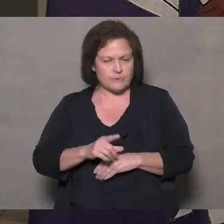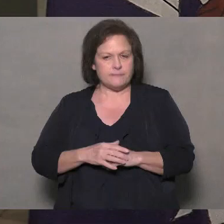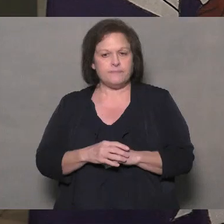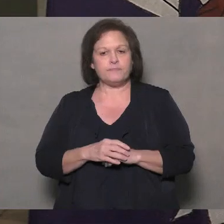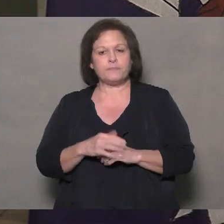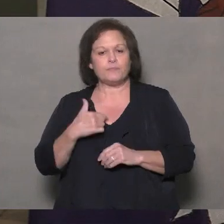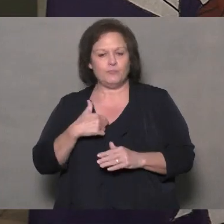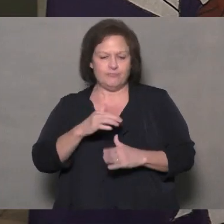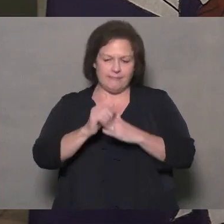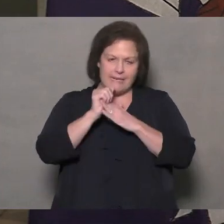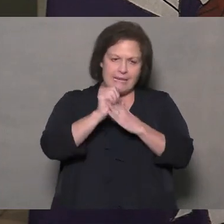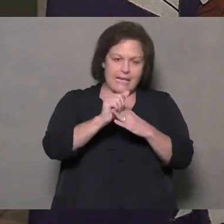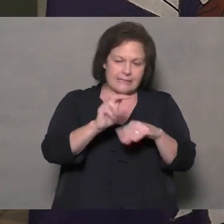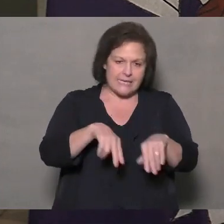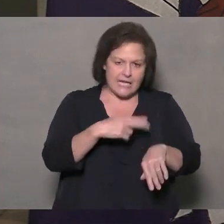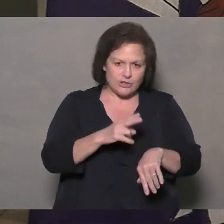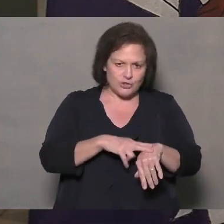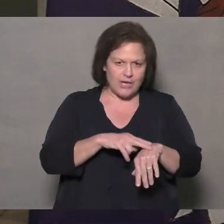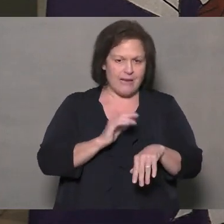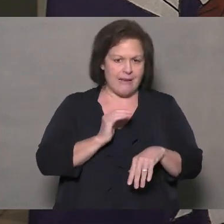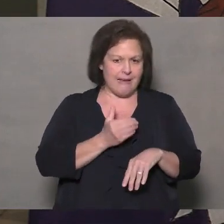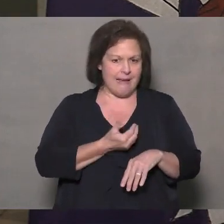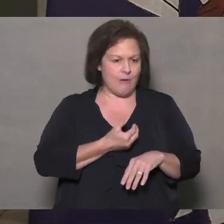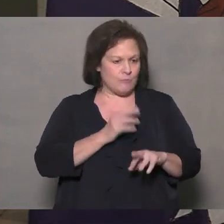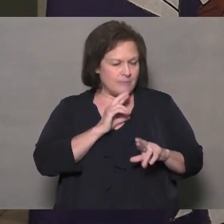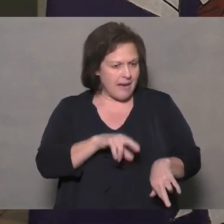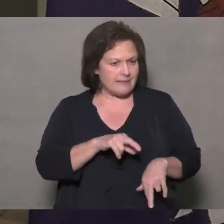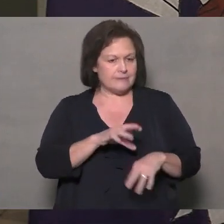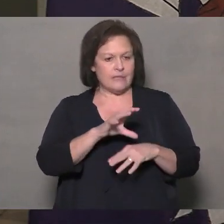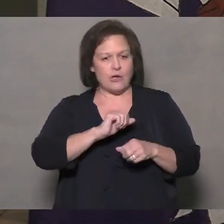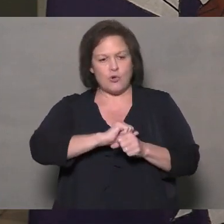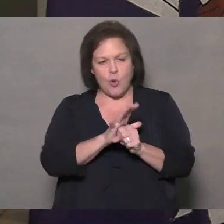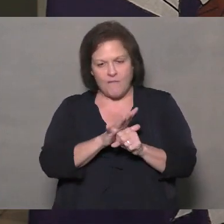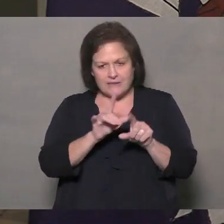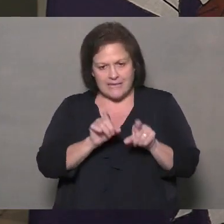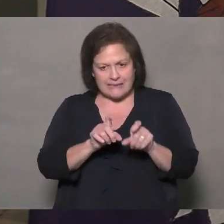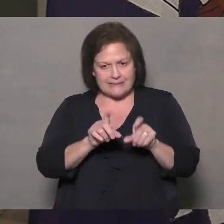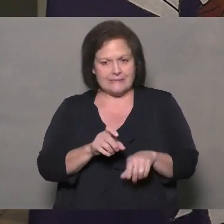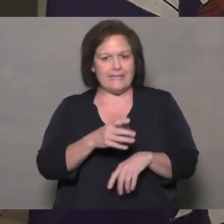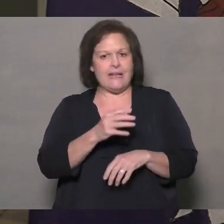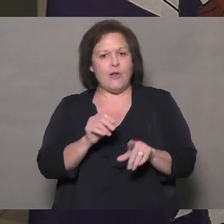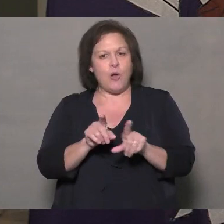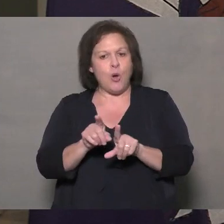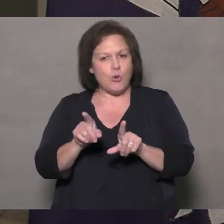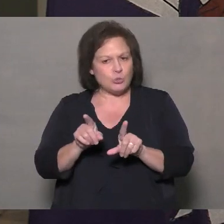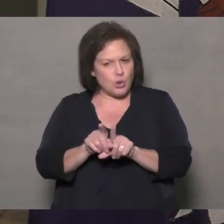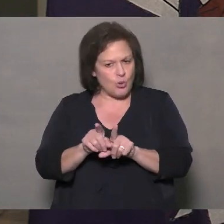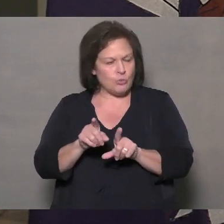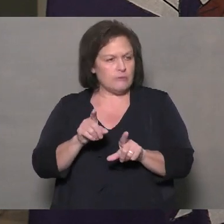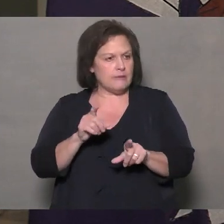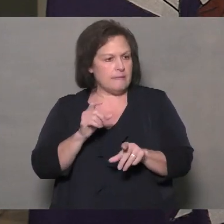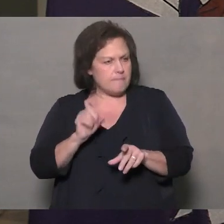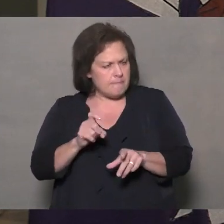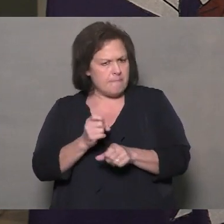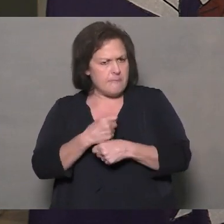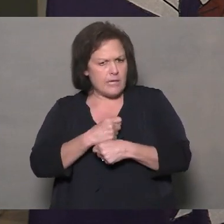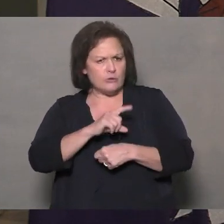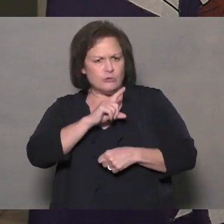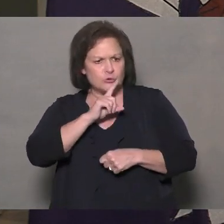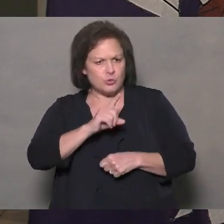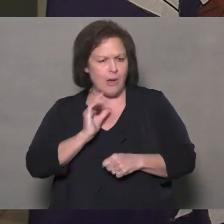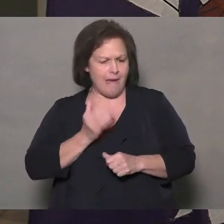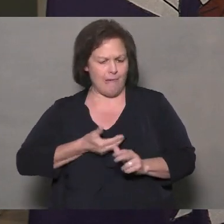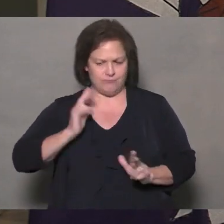led the nation in our response in COVID testing and have been deliberate about making mobile testing